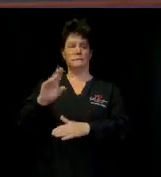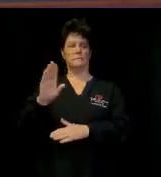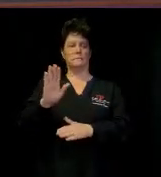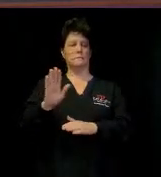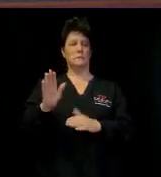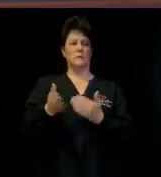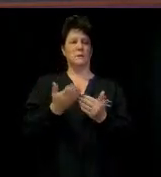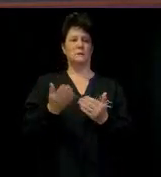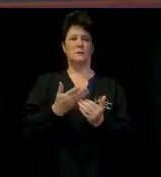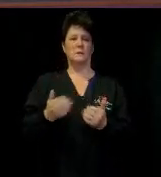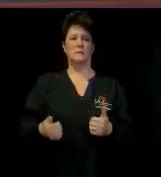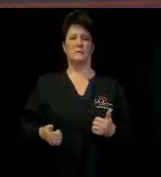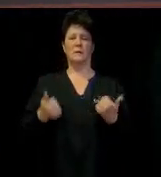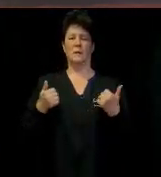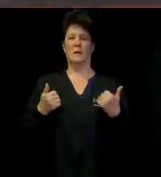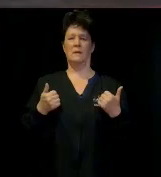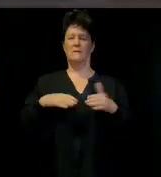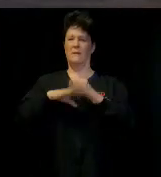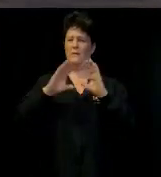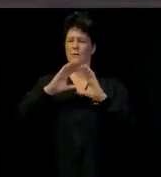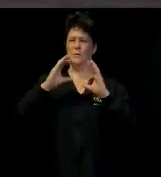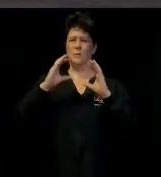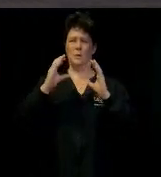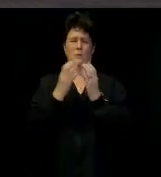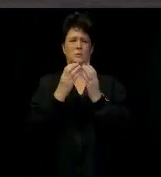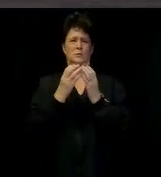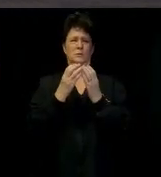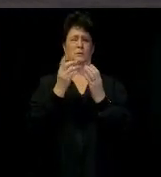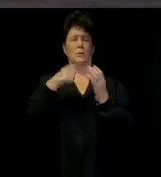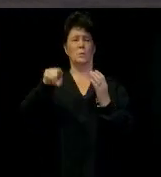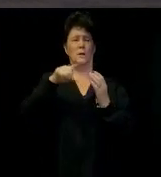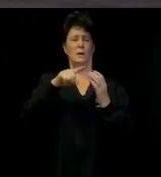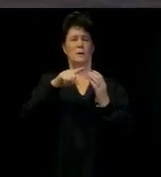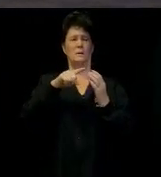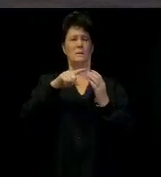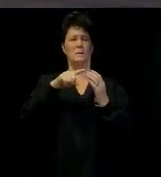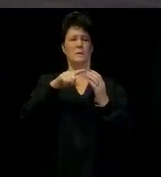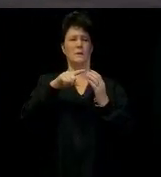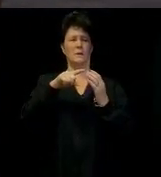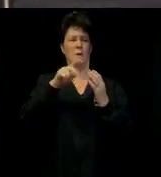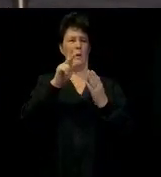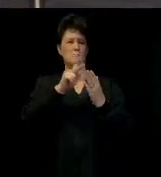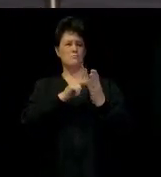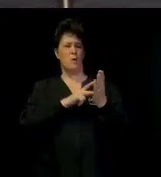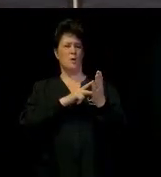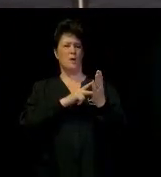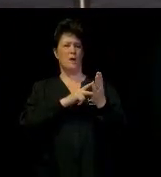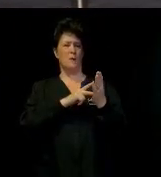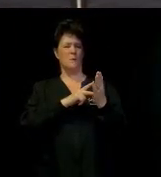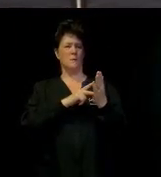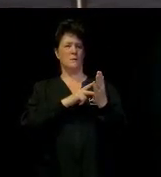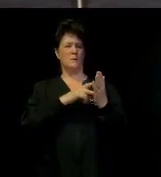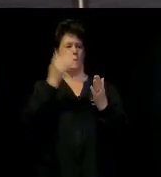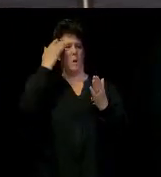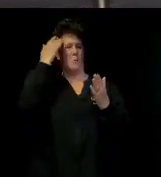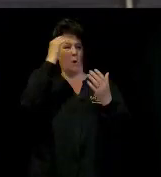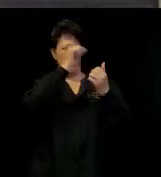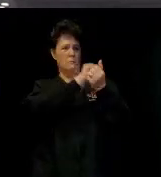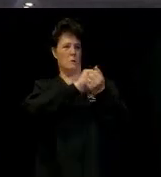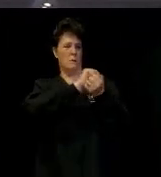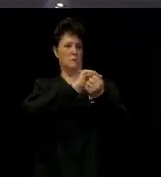easy to live in a culture where we can be conditioned to only believe God to this much